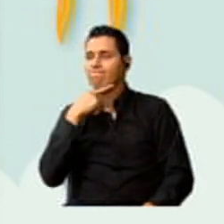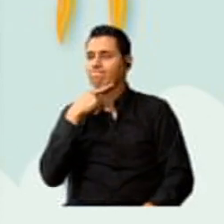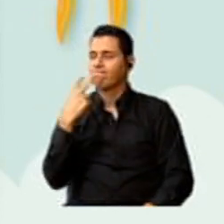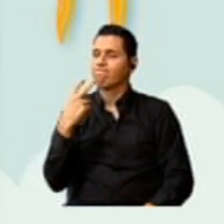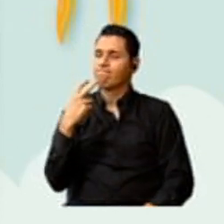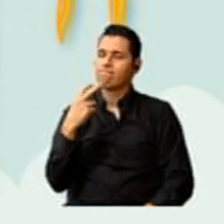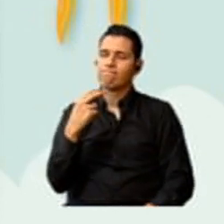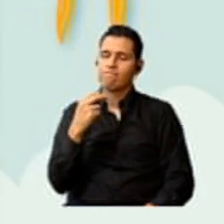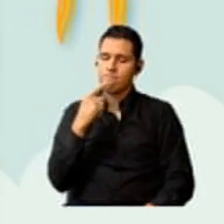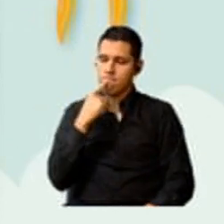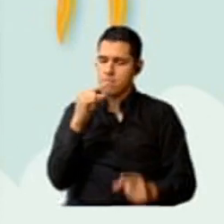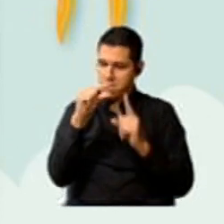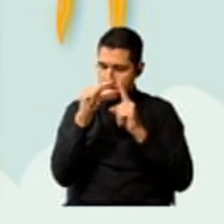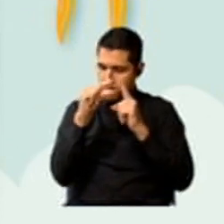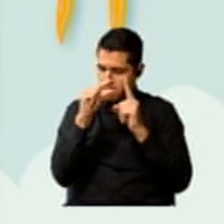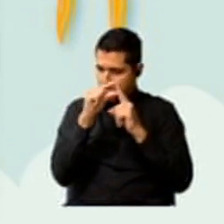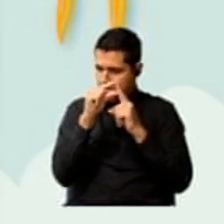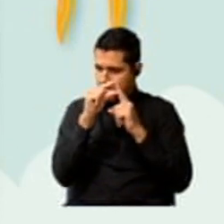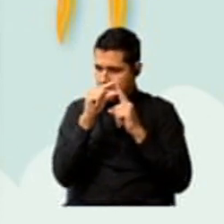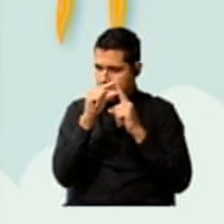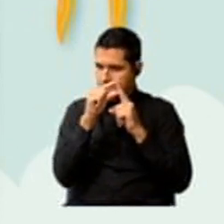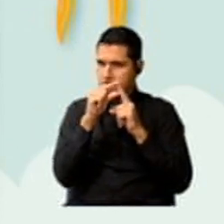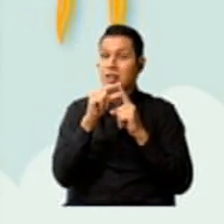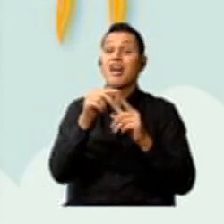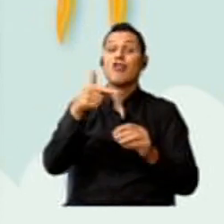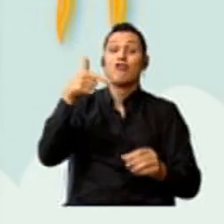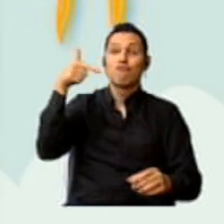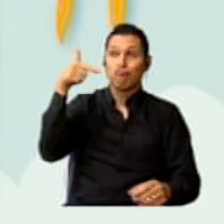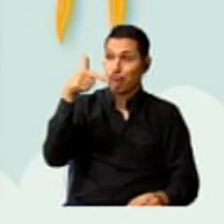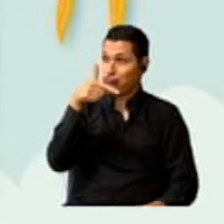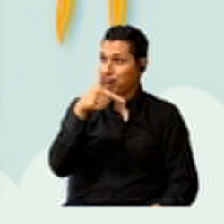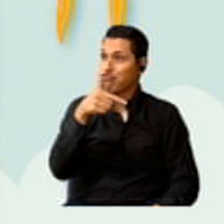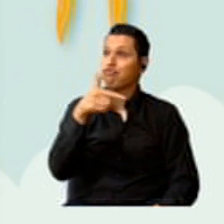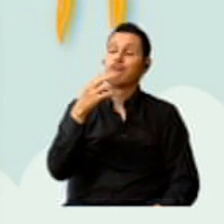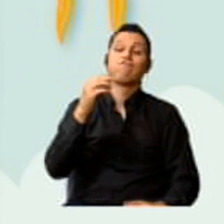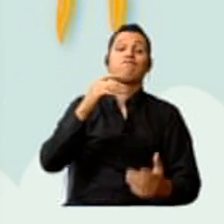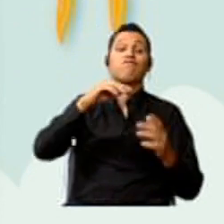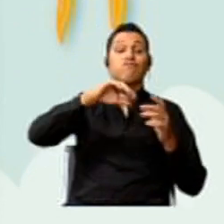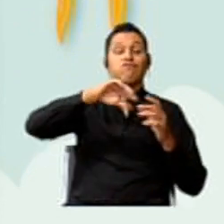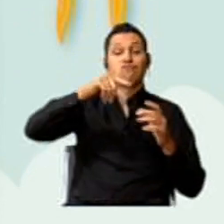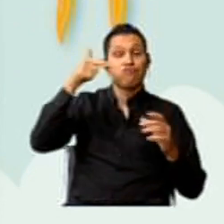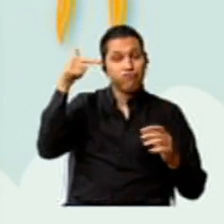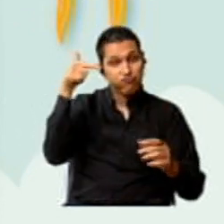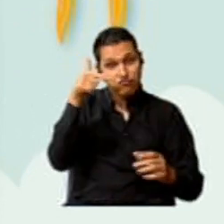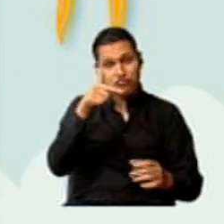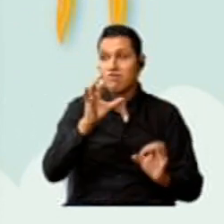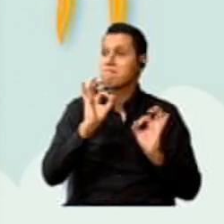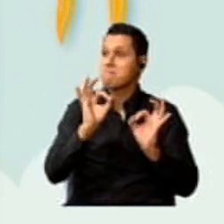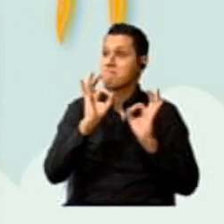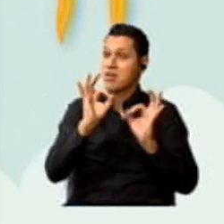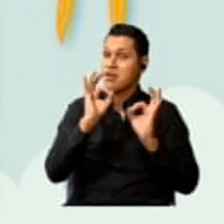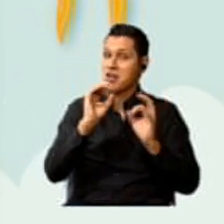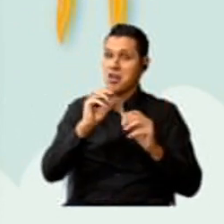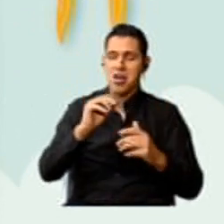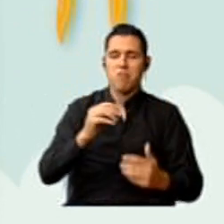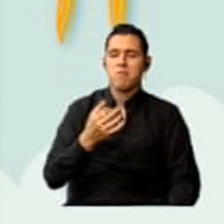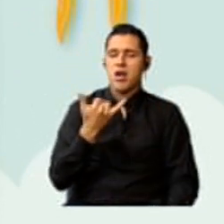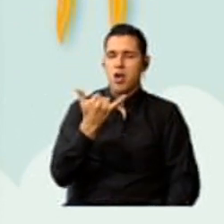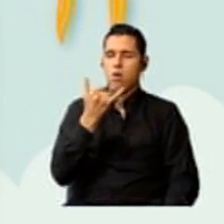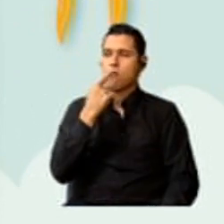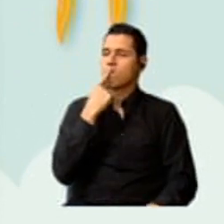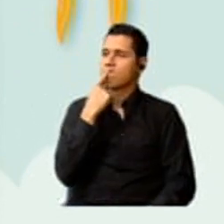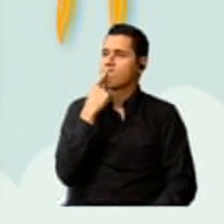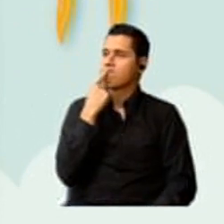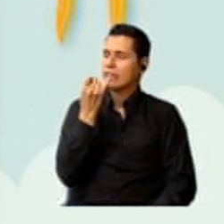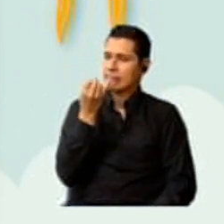have the word heal. Very good. Next, if we